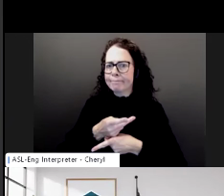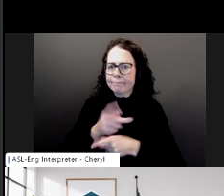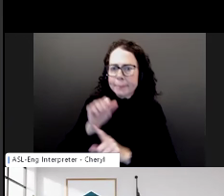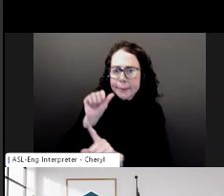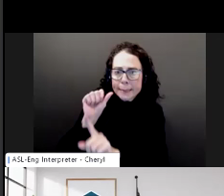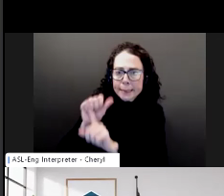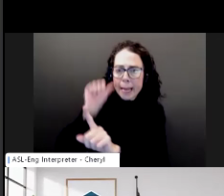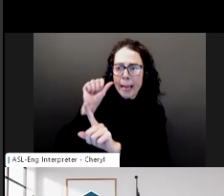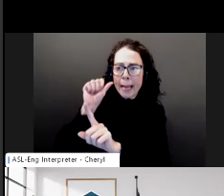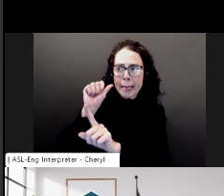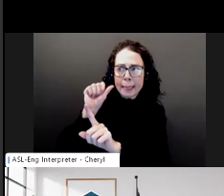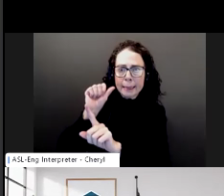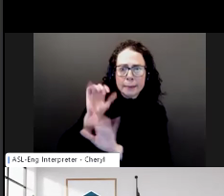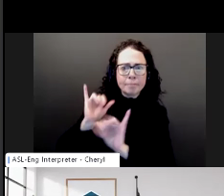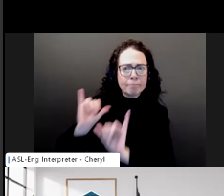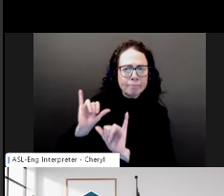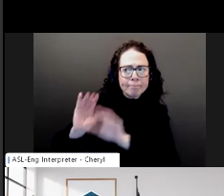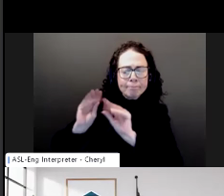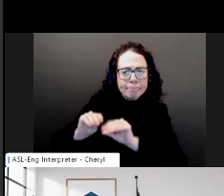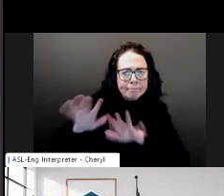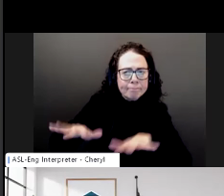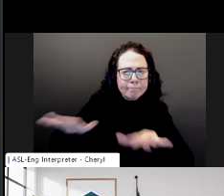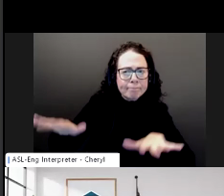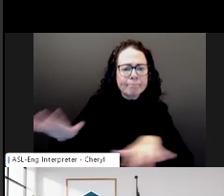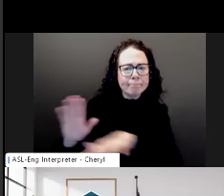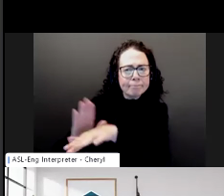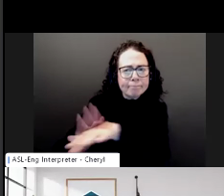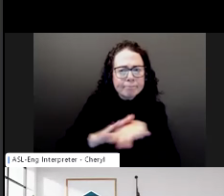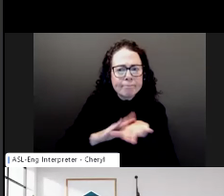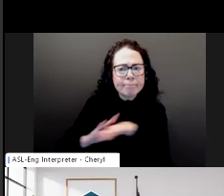sensitizing them to the existence of scams, there's also this